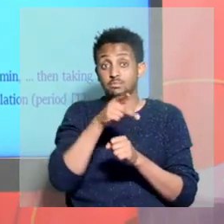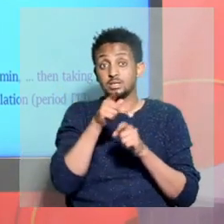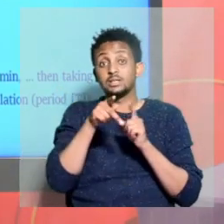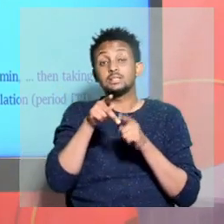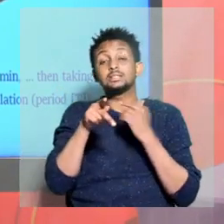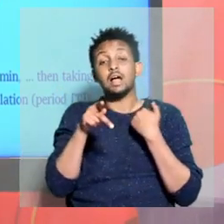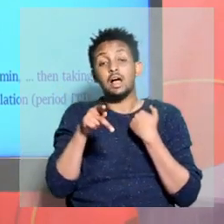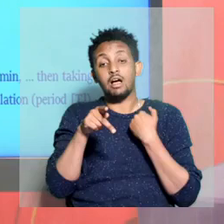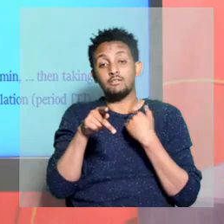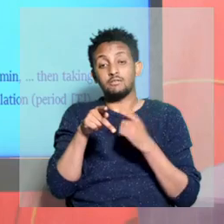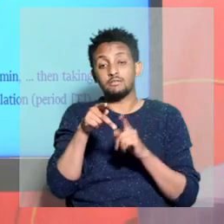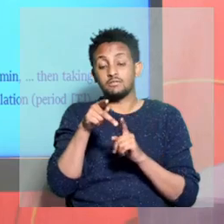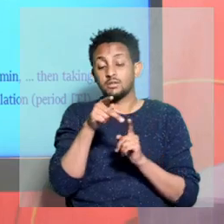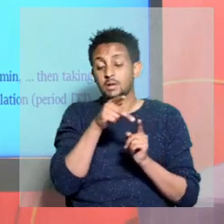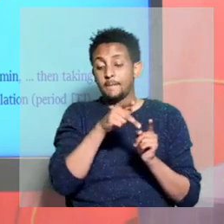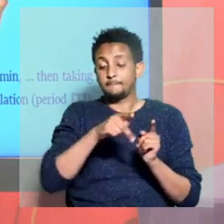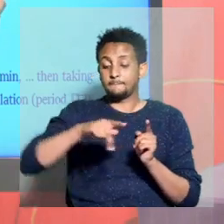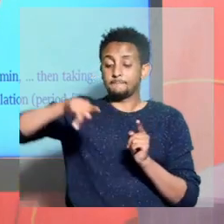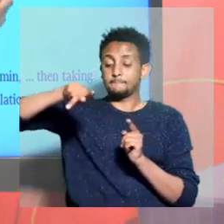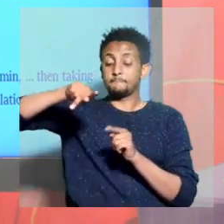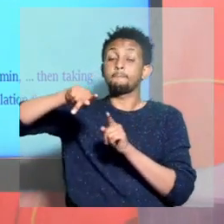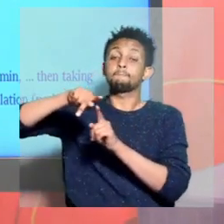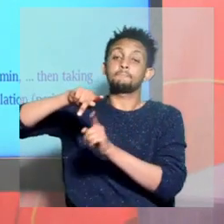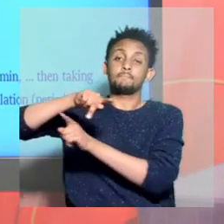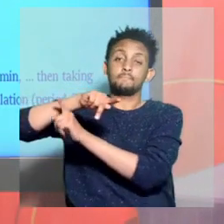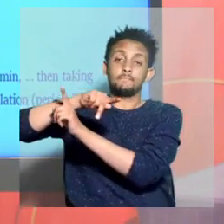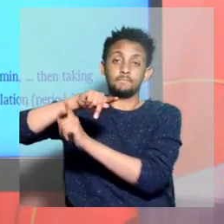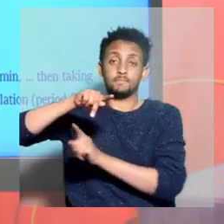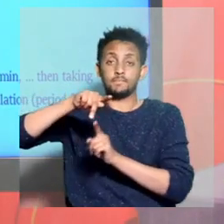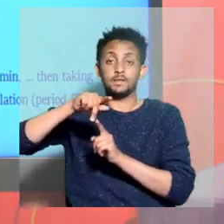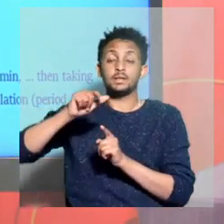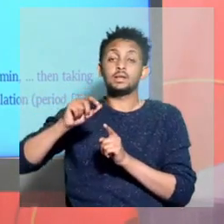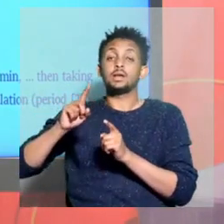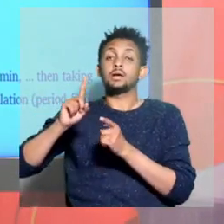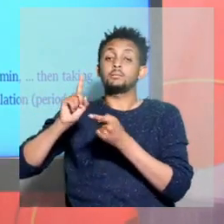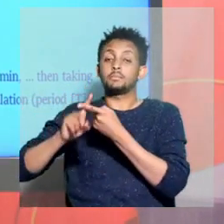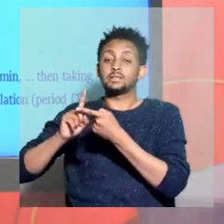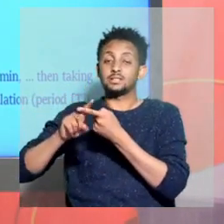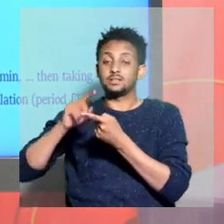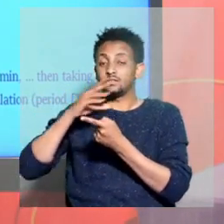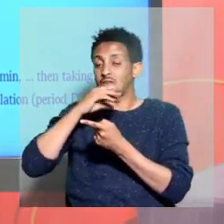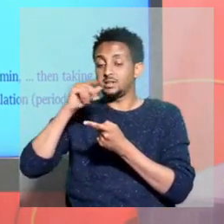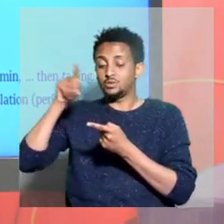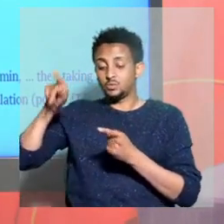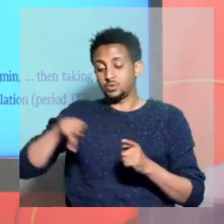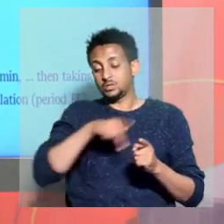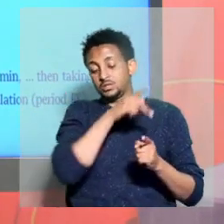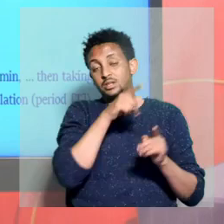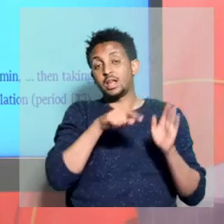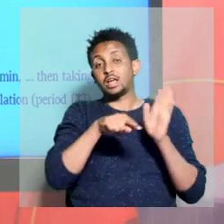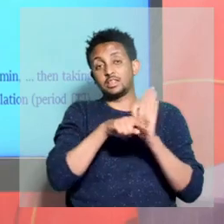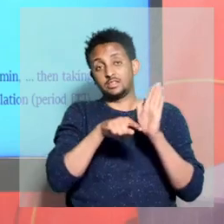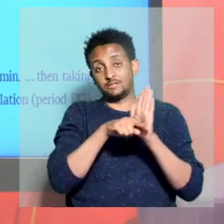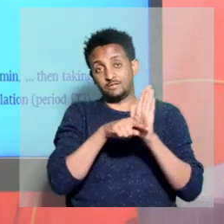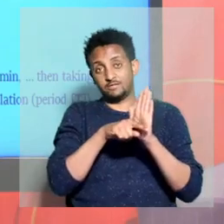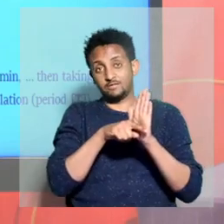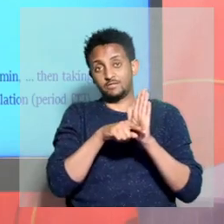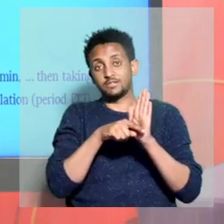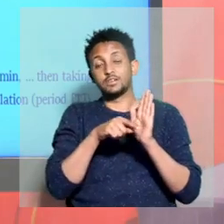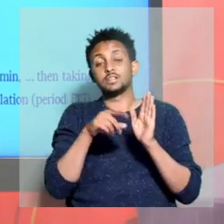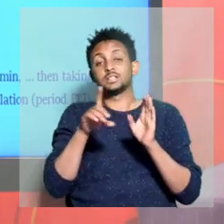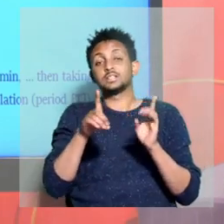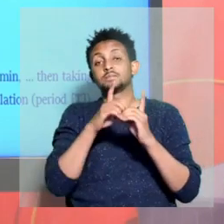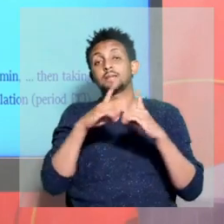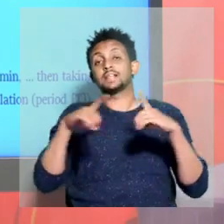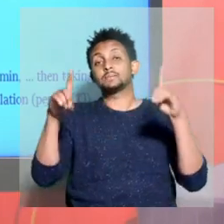have the maximum positive amplitude or the maximum negative amplitude. This is the maximum possible